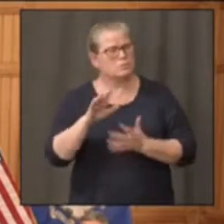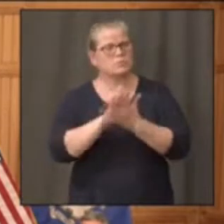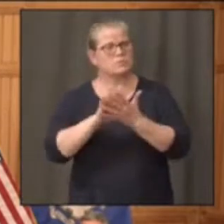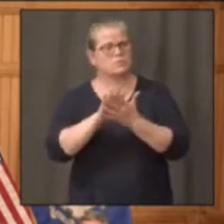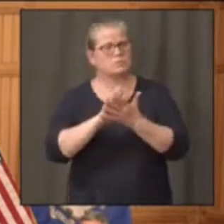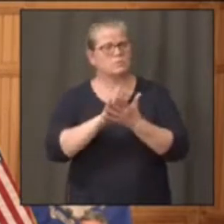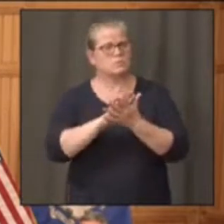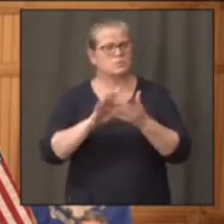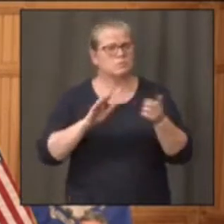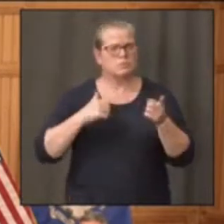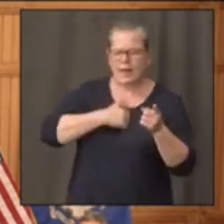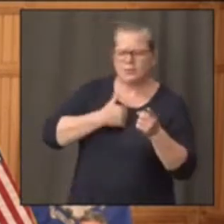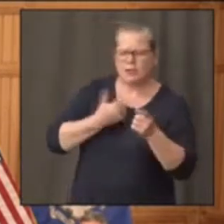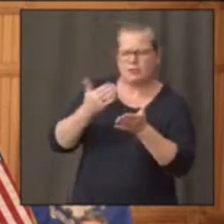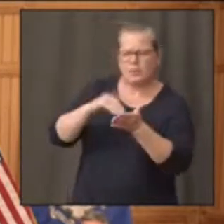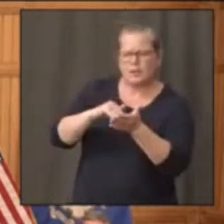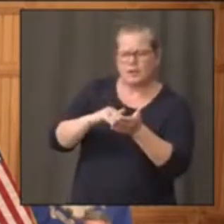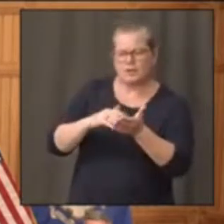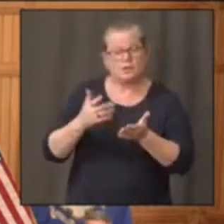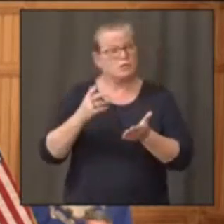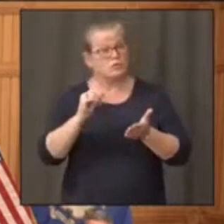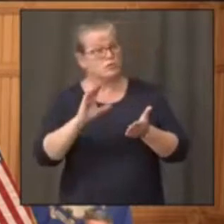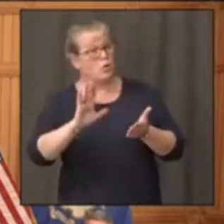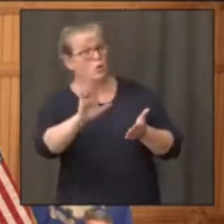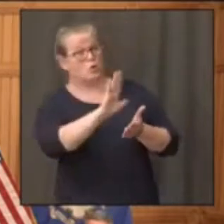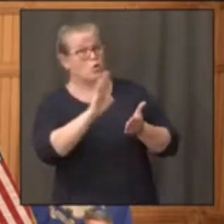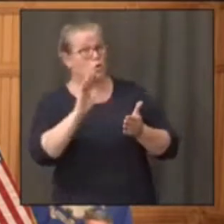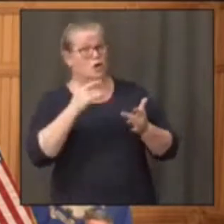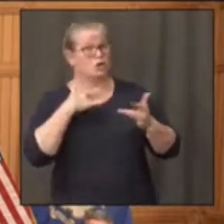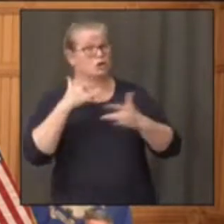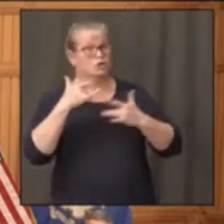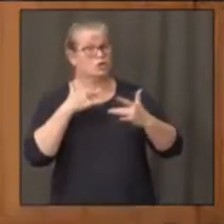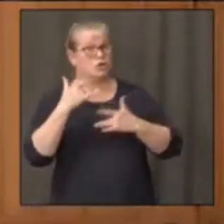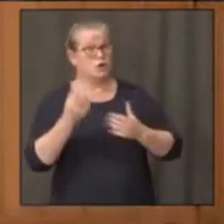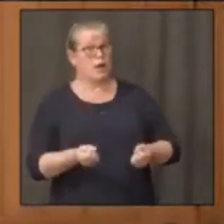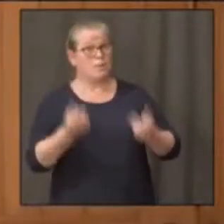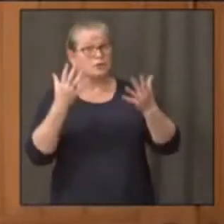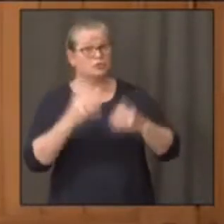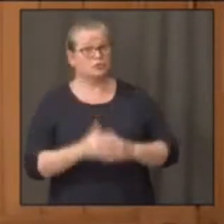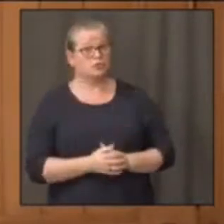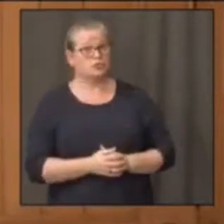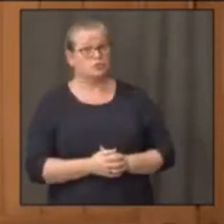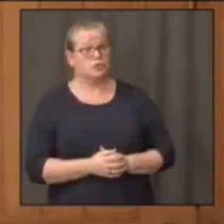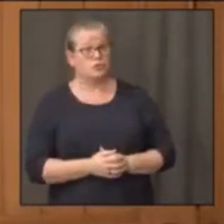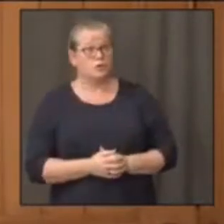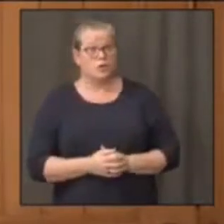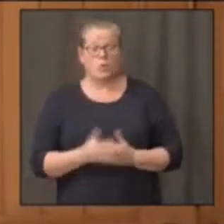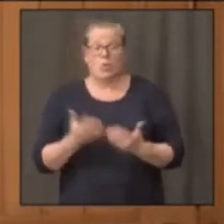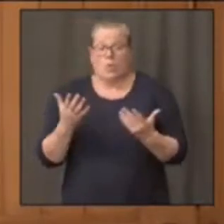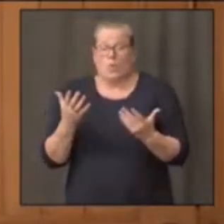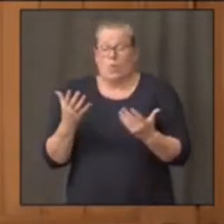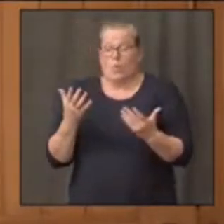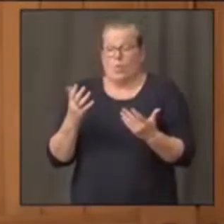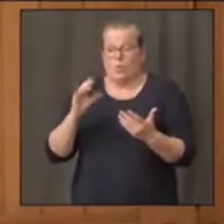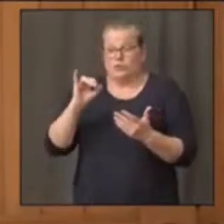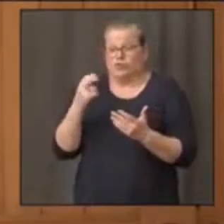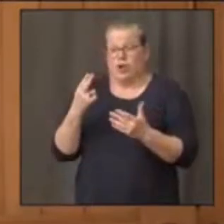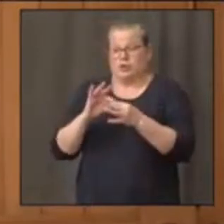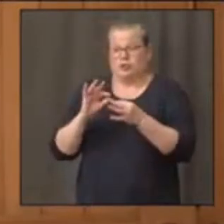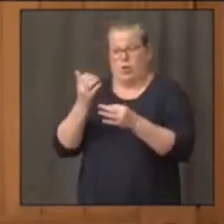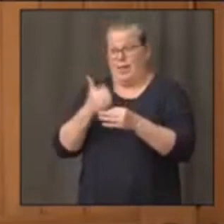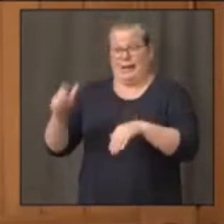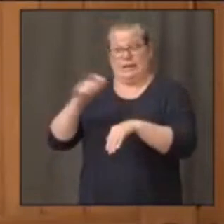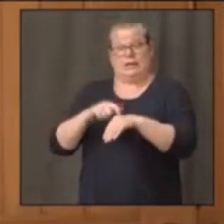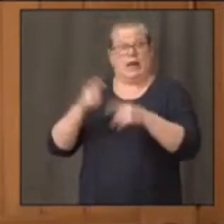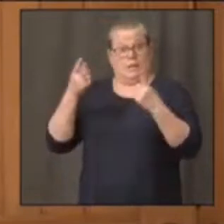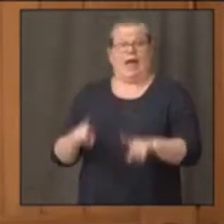So what's the level of concern? Well, anytime there's a false positive like this, we're concerned. And so that's why the team